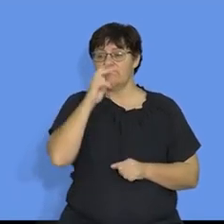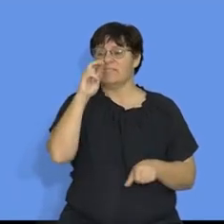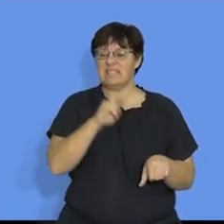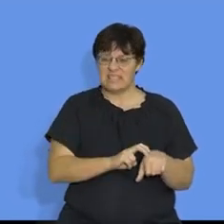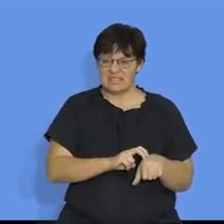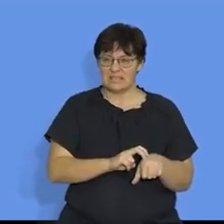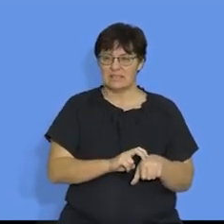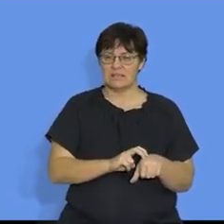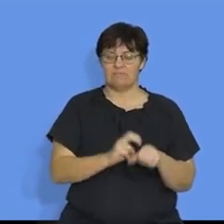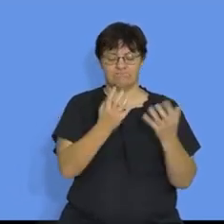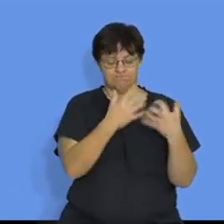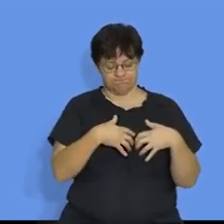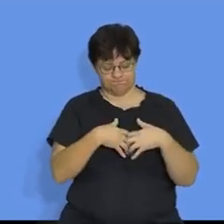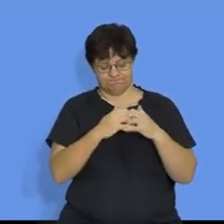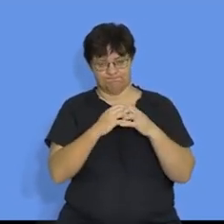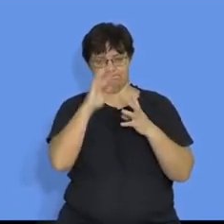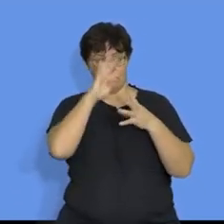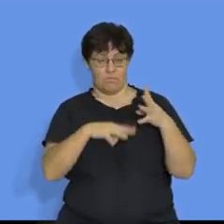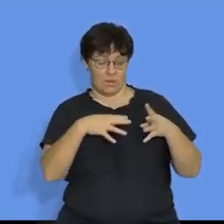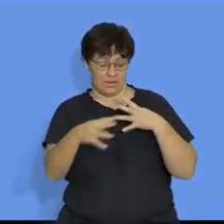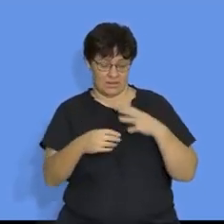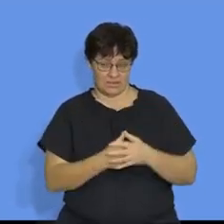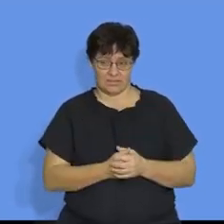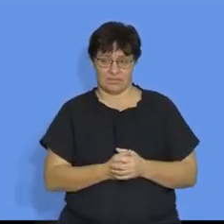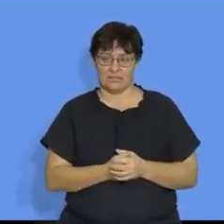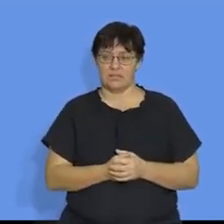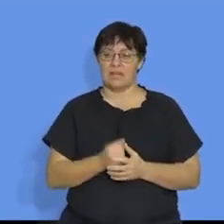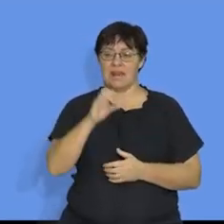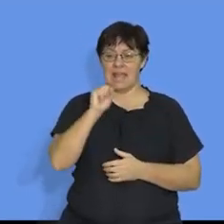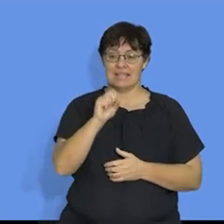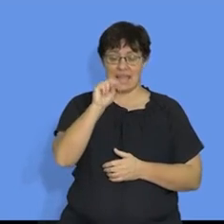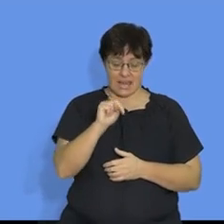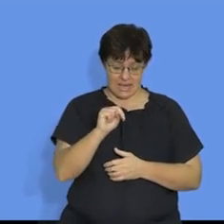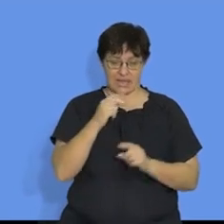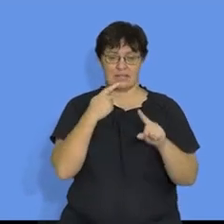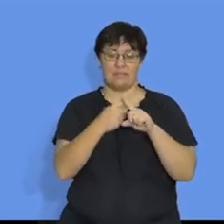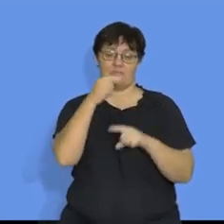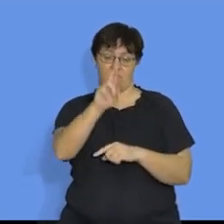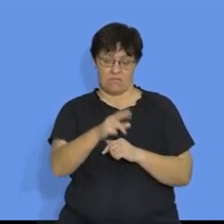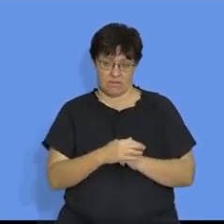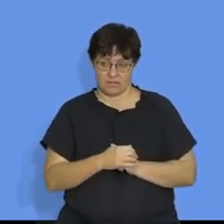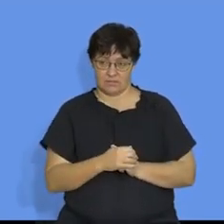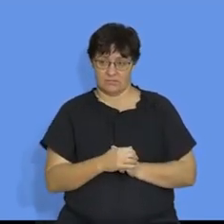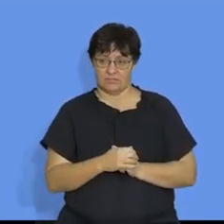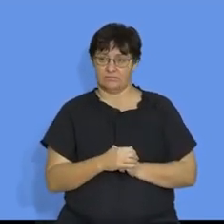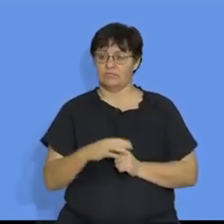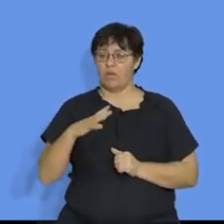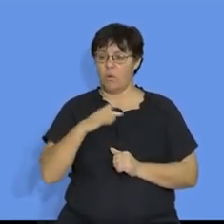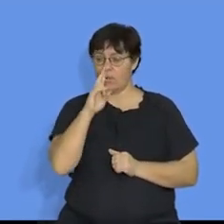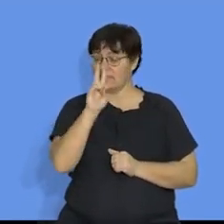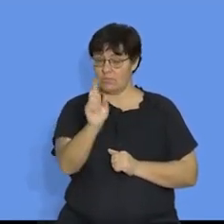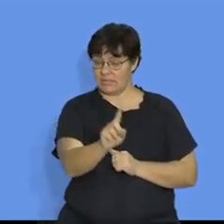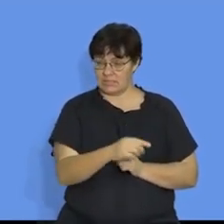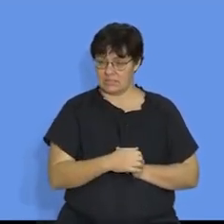to derive this formula is I've multiplied Sn by R. So all that you're going